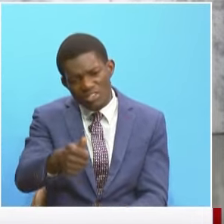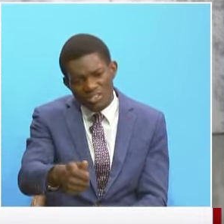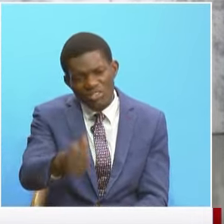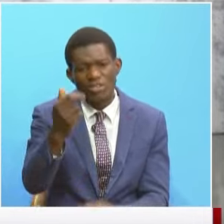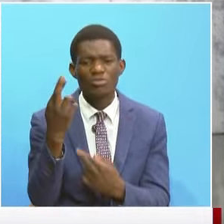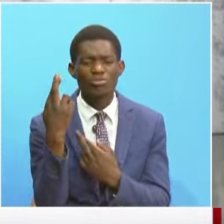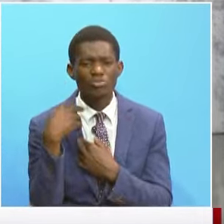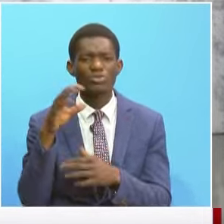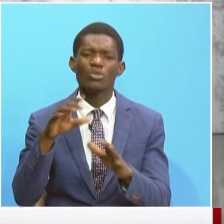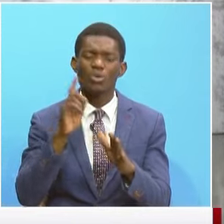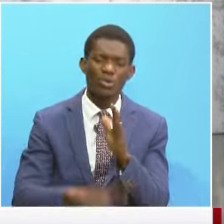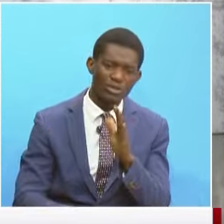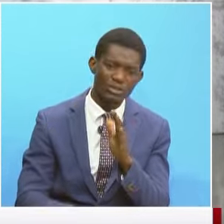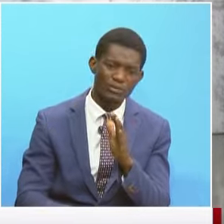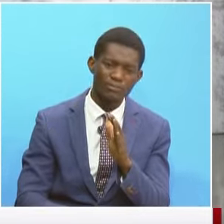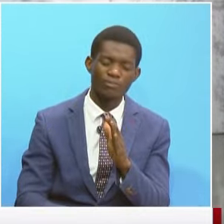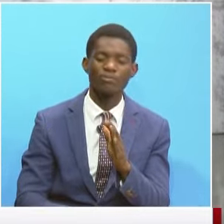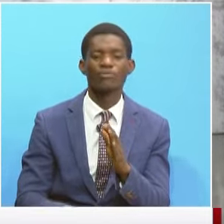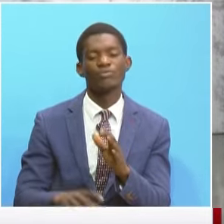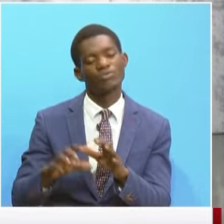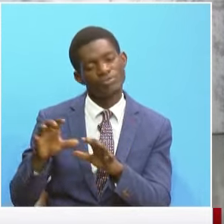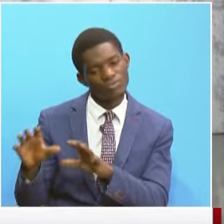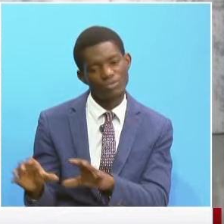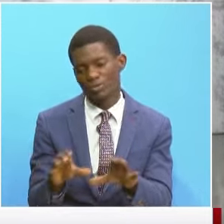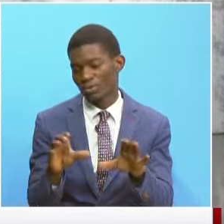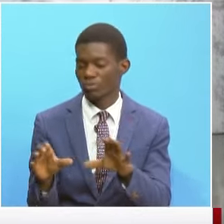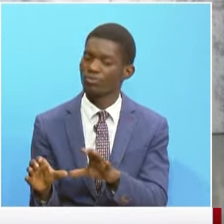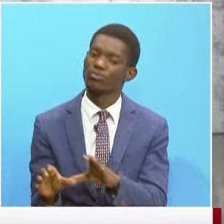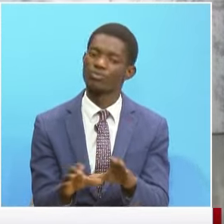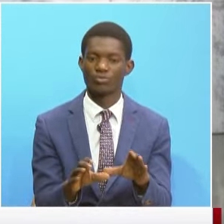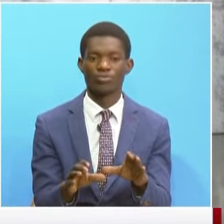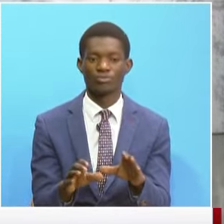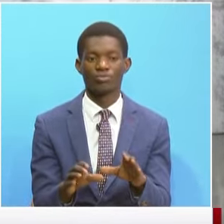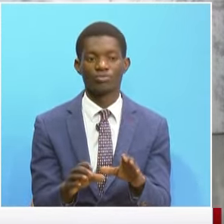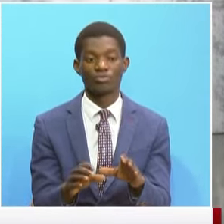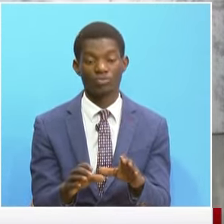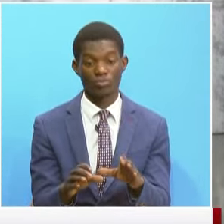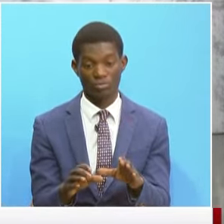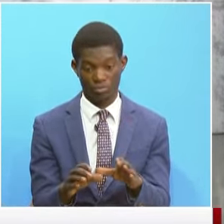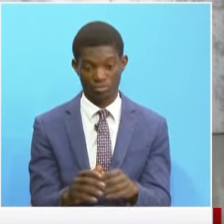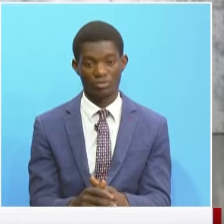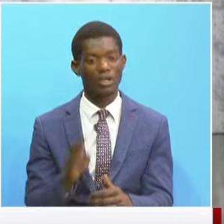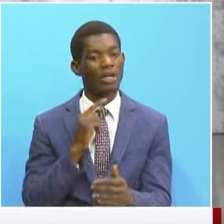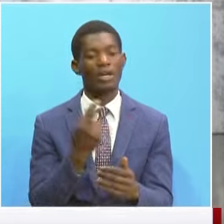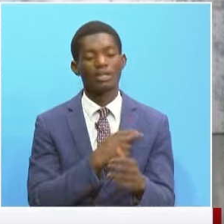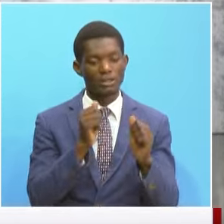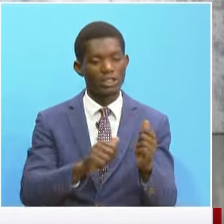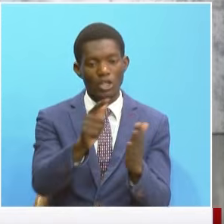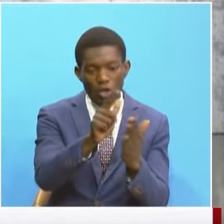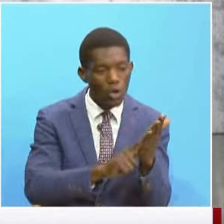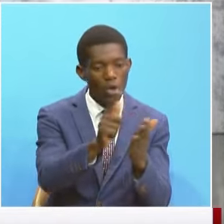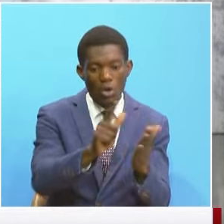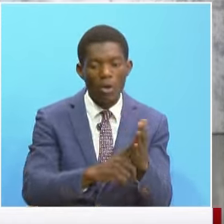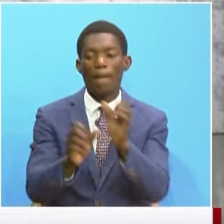to actually do these things, there will be absolutely no effect at all. Rules are just rules. Rules